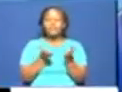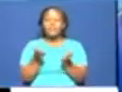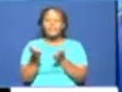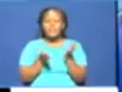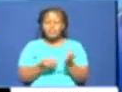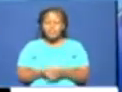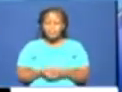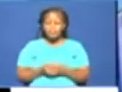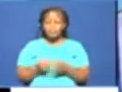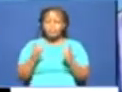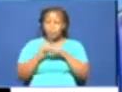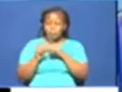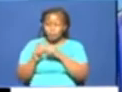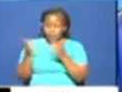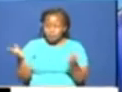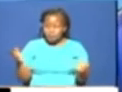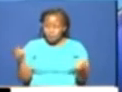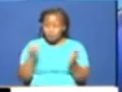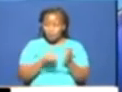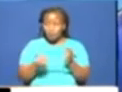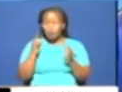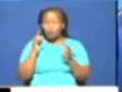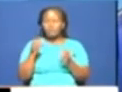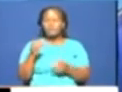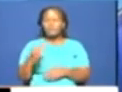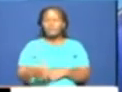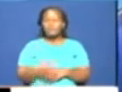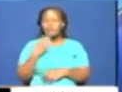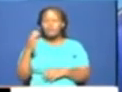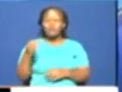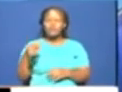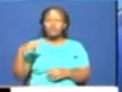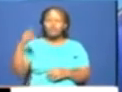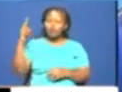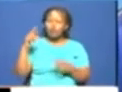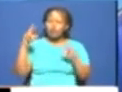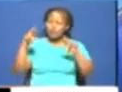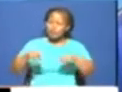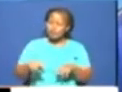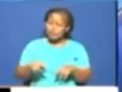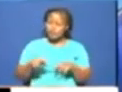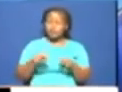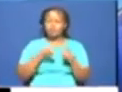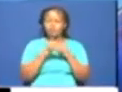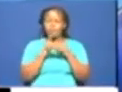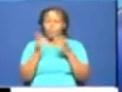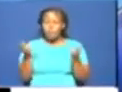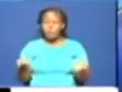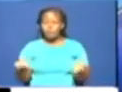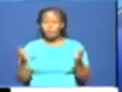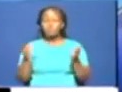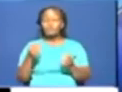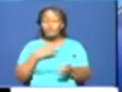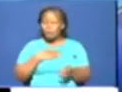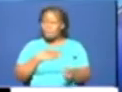We traveled into the river, North Rift, and there I listened